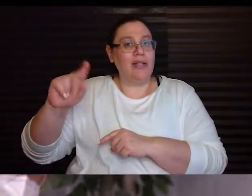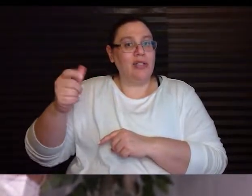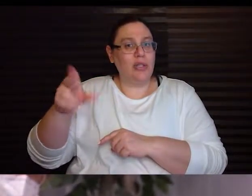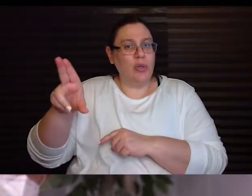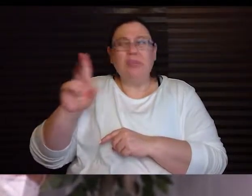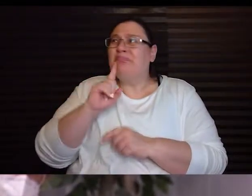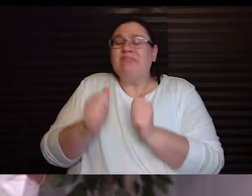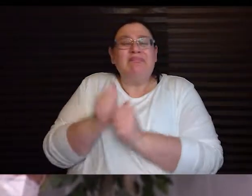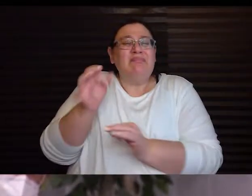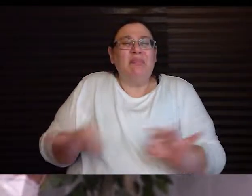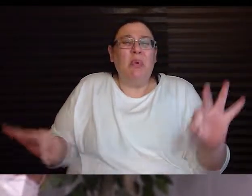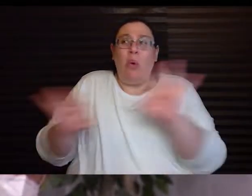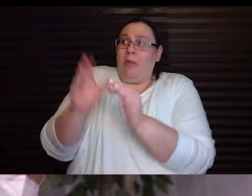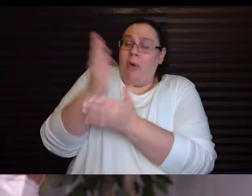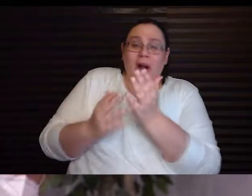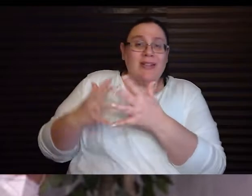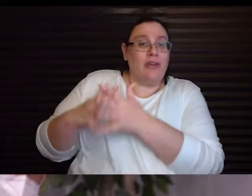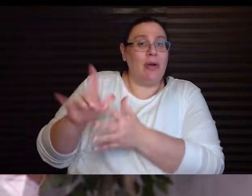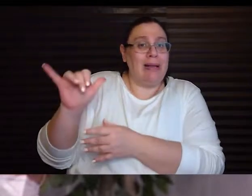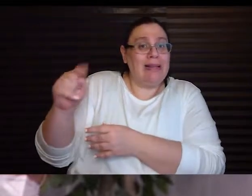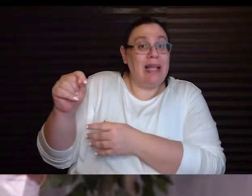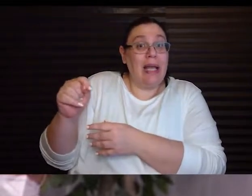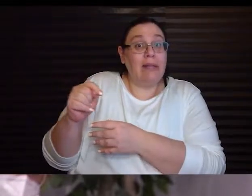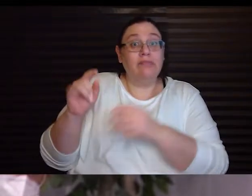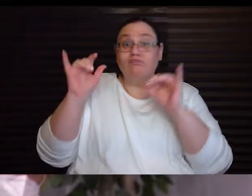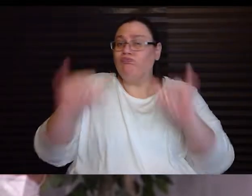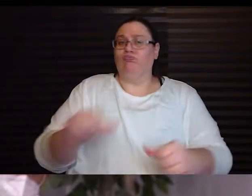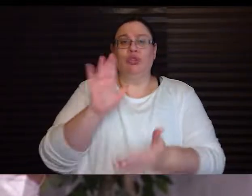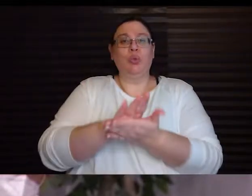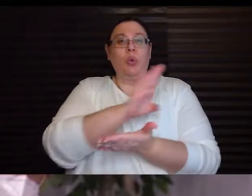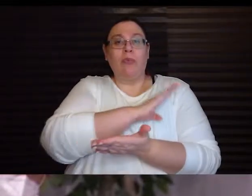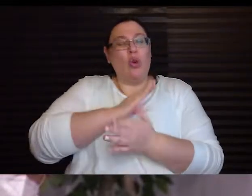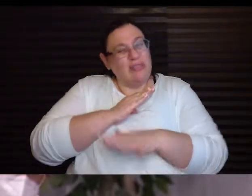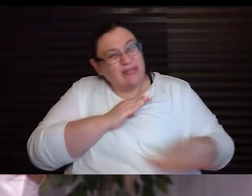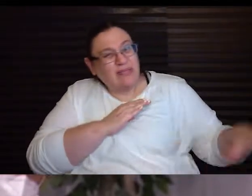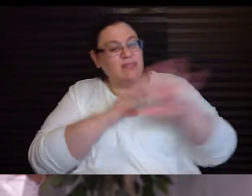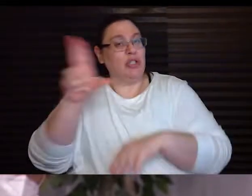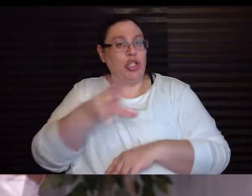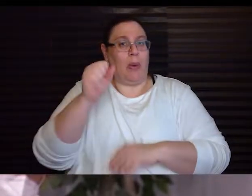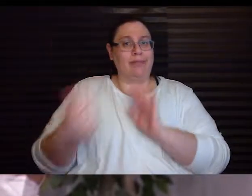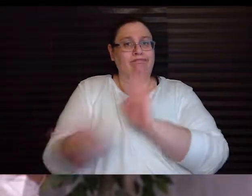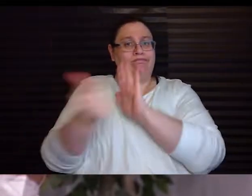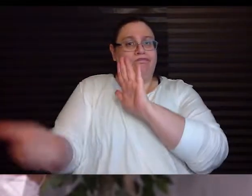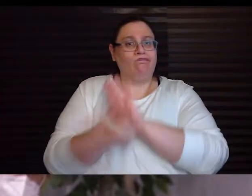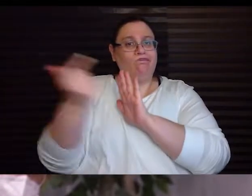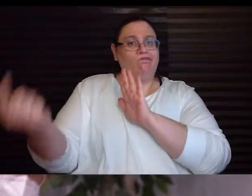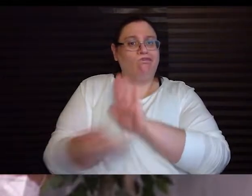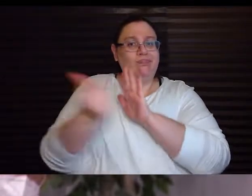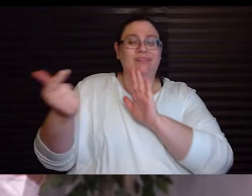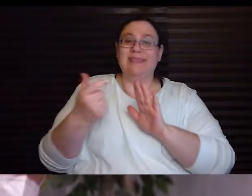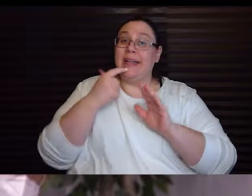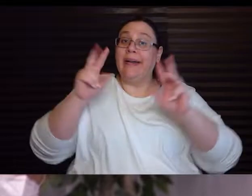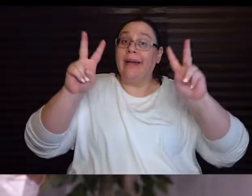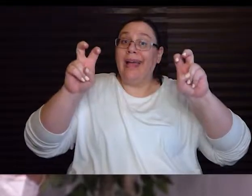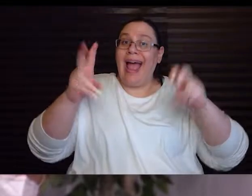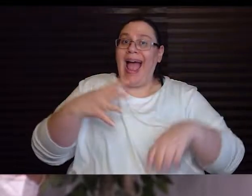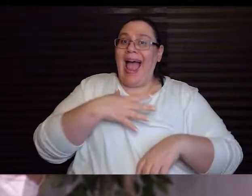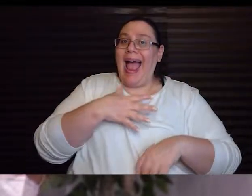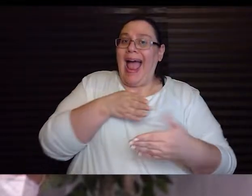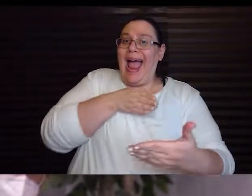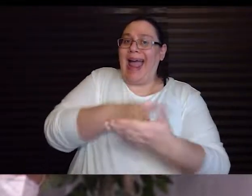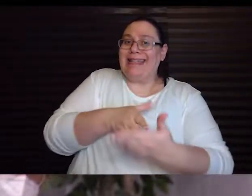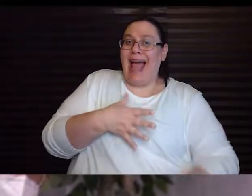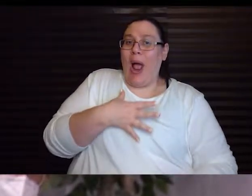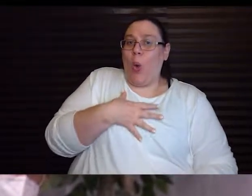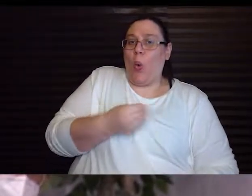of American literature, school boards across the country are banning this book, decrying its anti-white